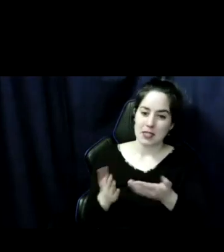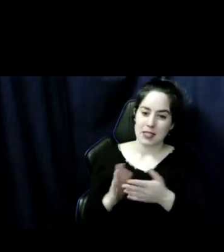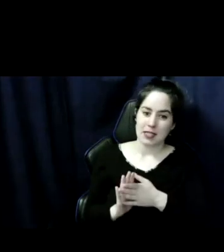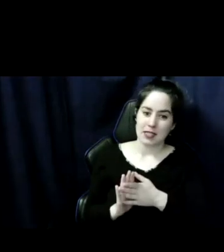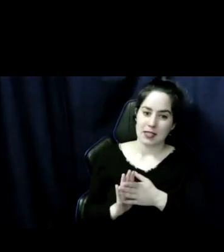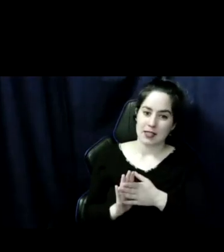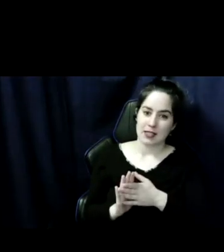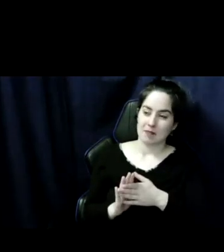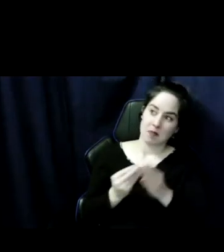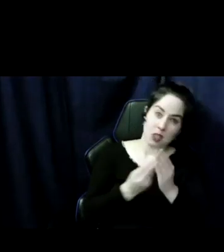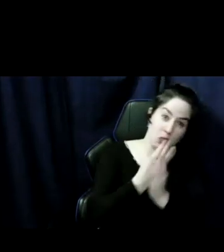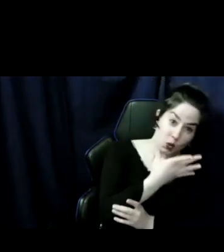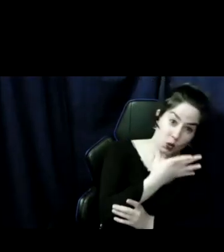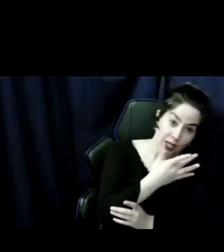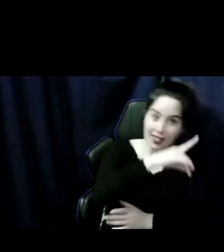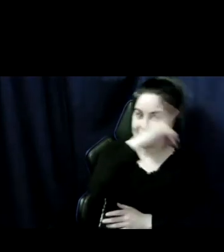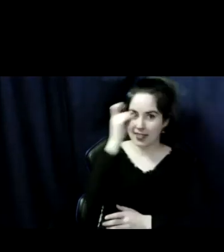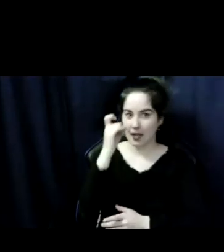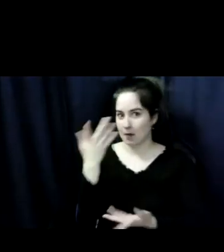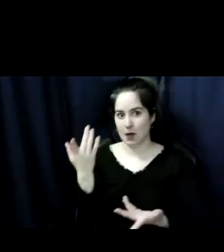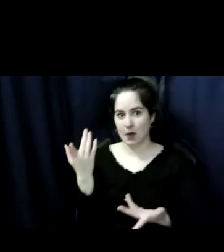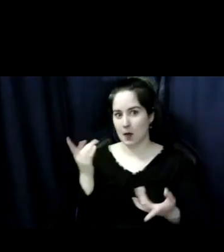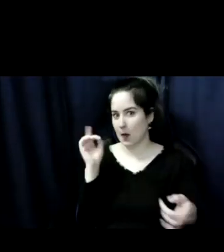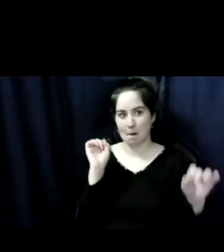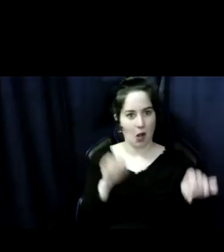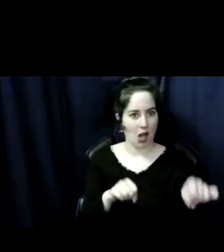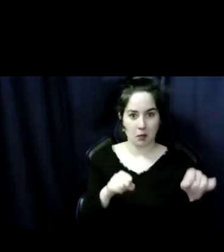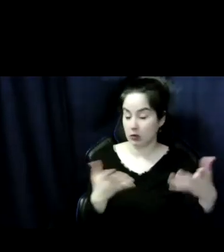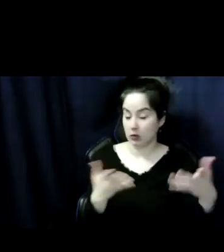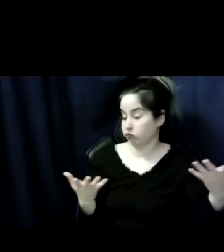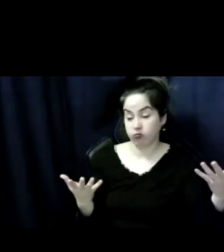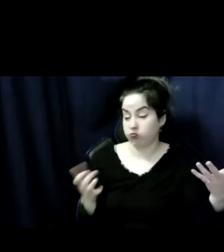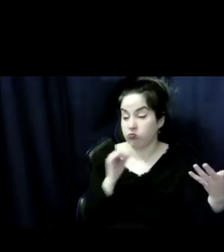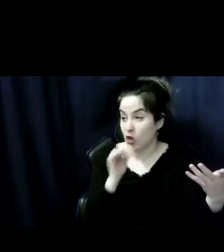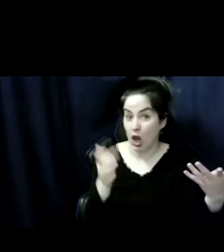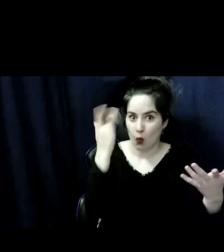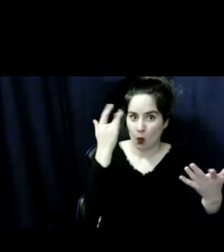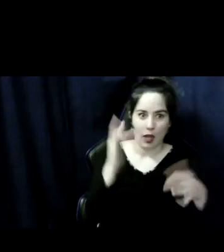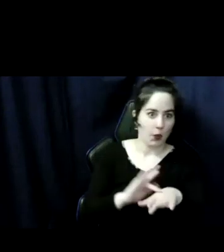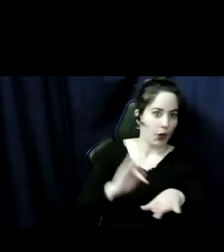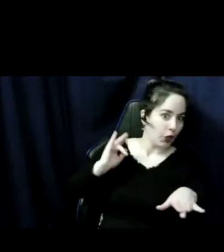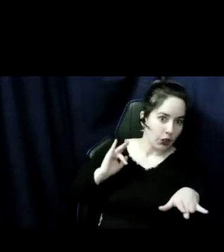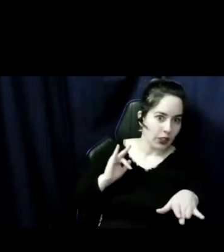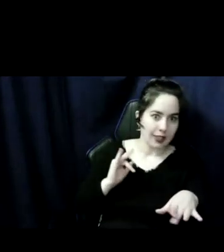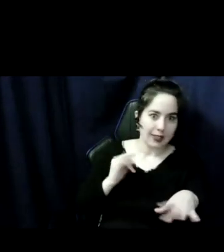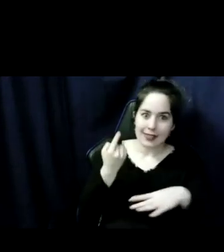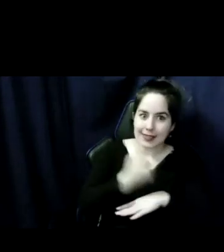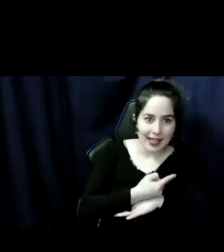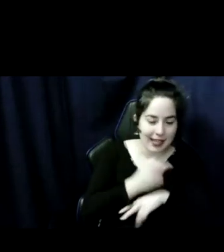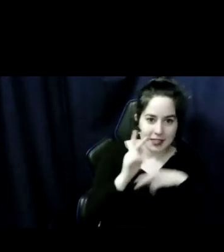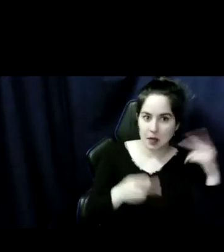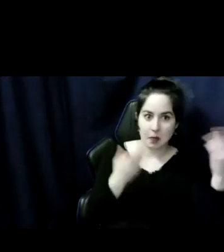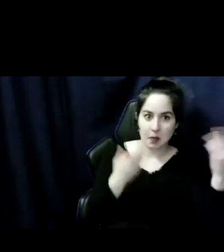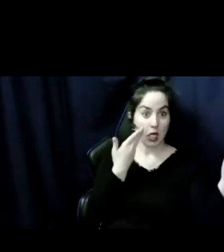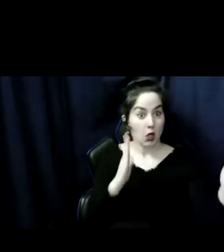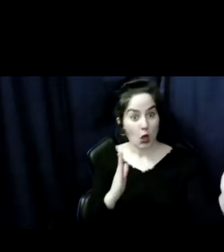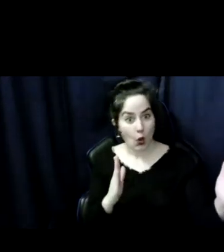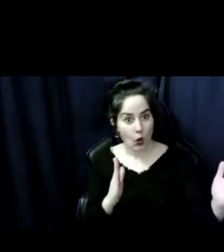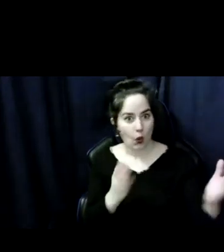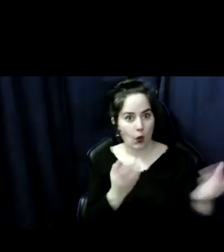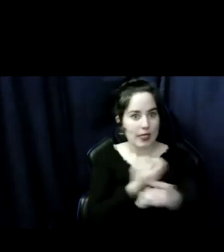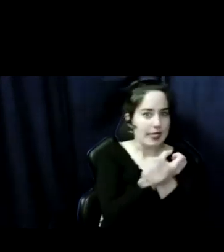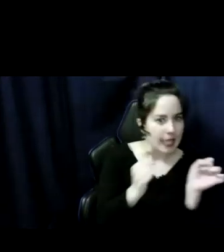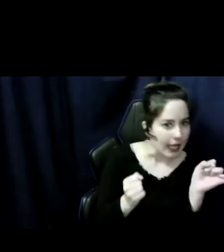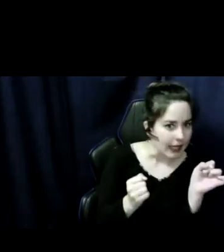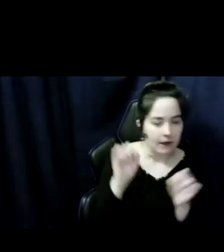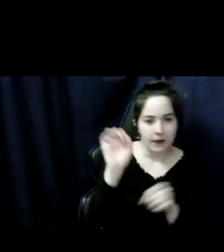and summer just because we were in such early days of this, and you know, folks didn't know what was safe, and